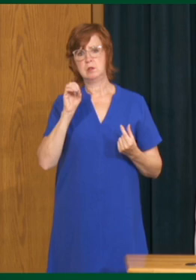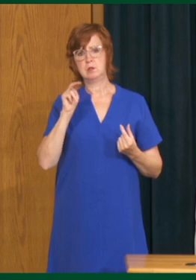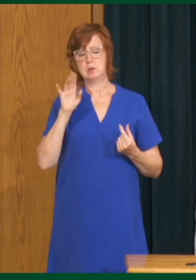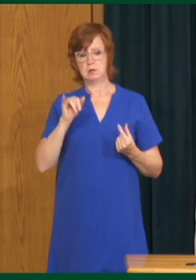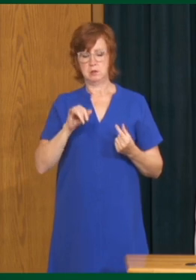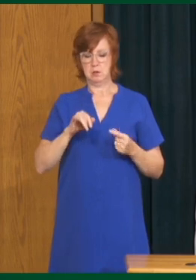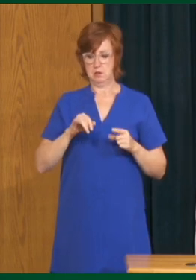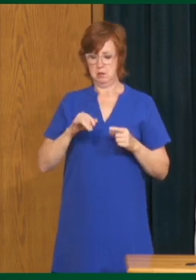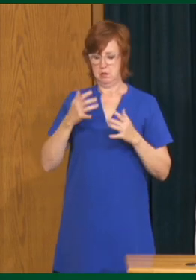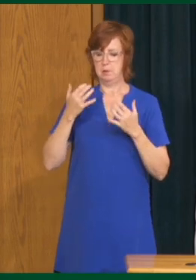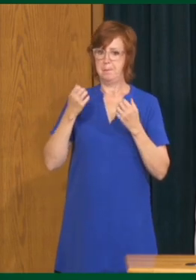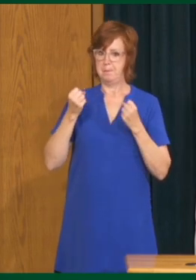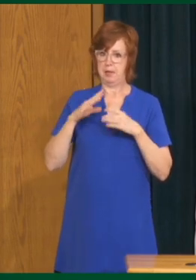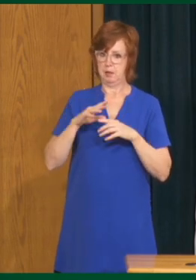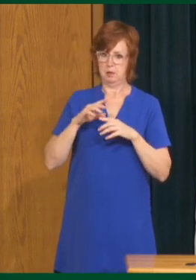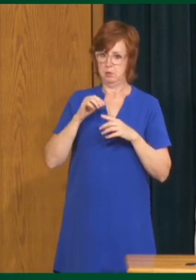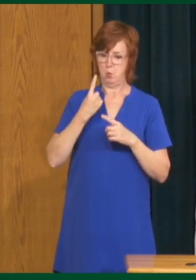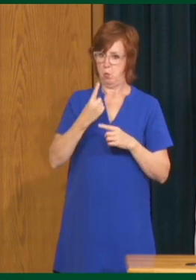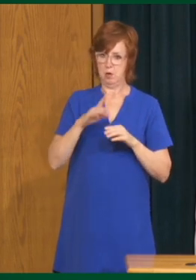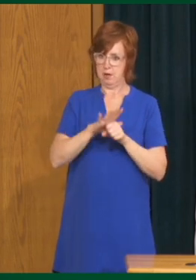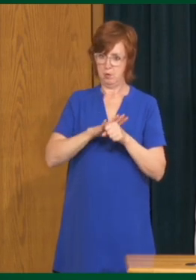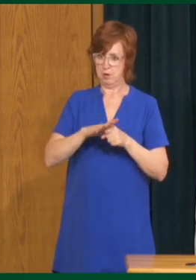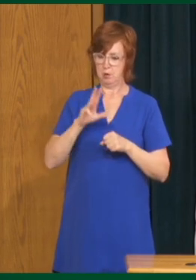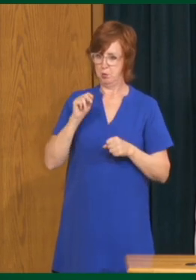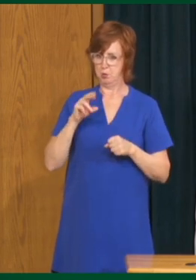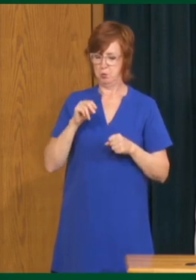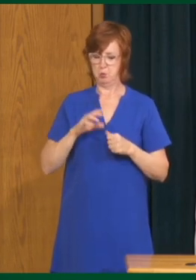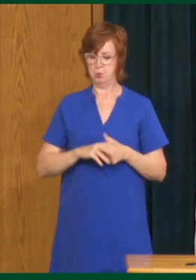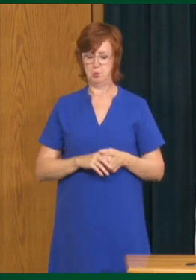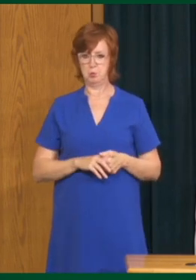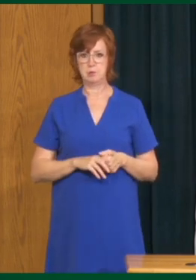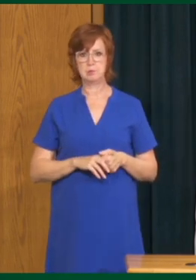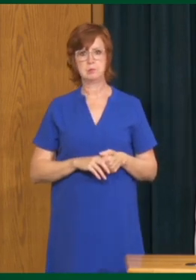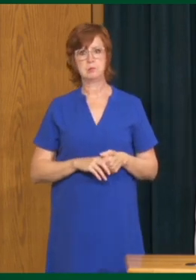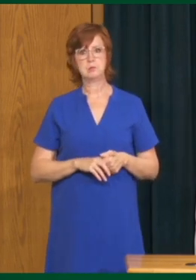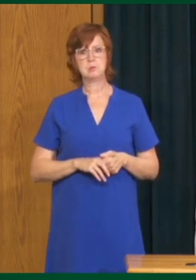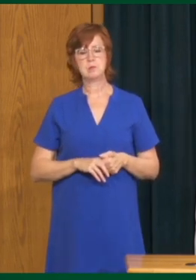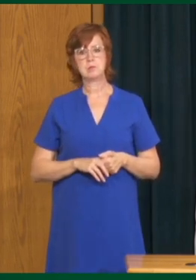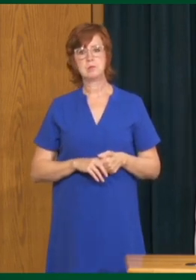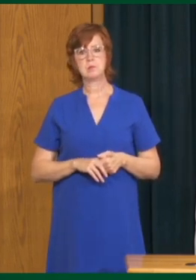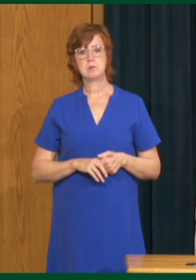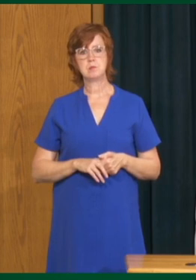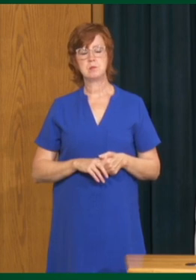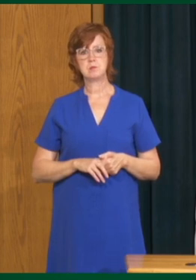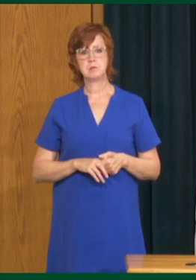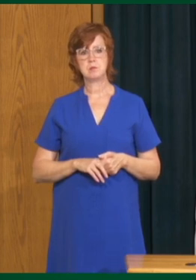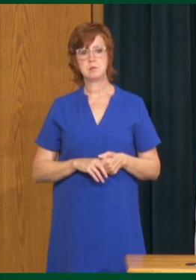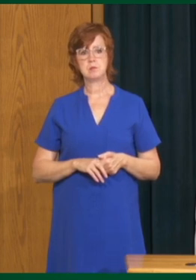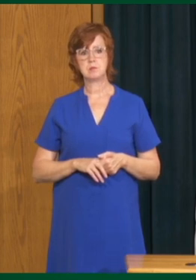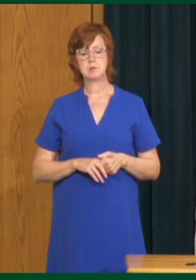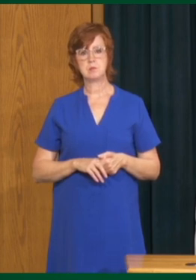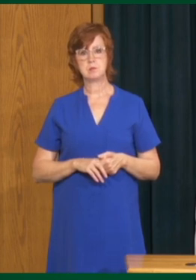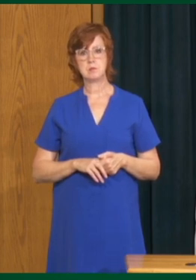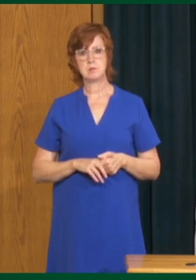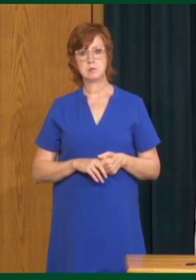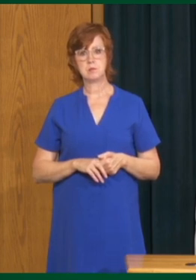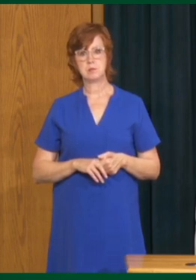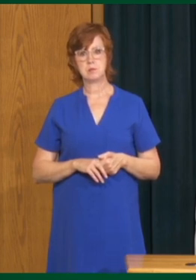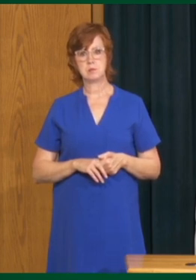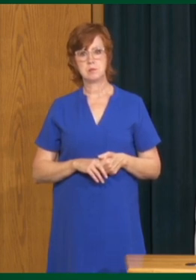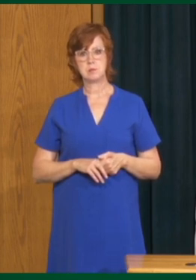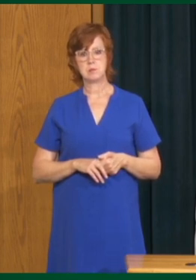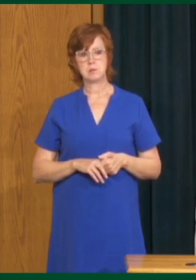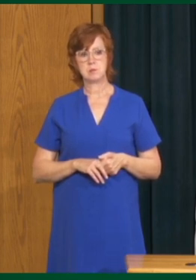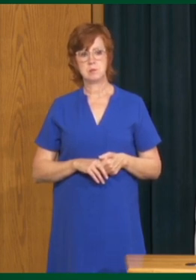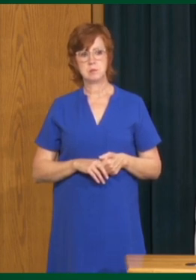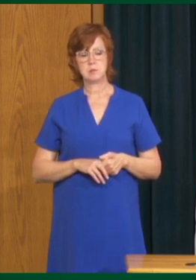in multiple locations, not necessarily linked to the original communities, but in additional communities where there's a case and